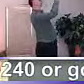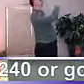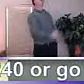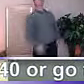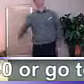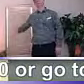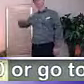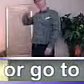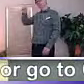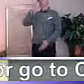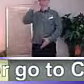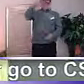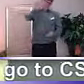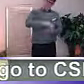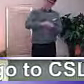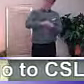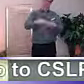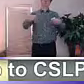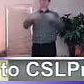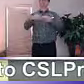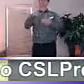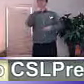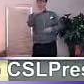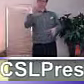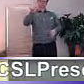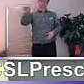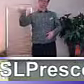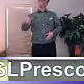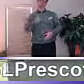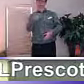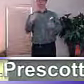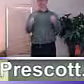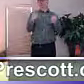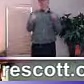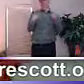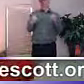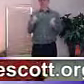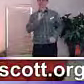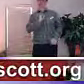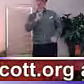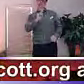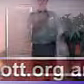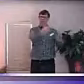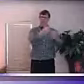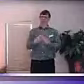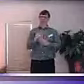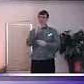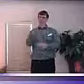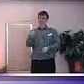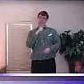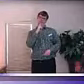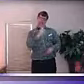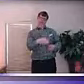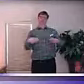Ah, blessing it with your presence, with your energy. And I invite you to say this with